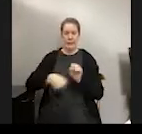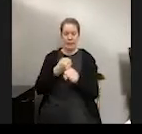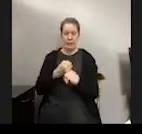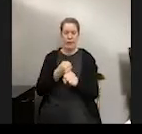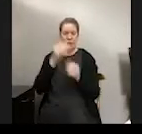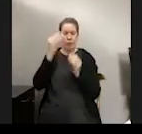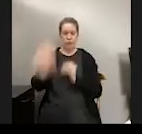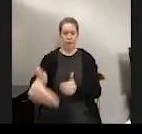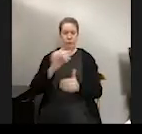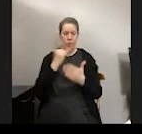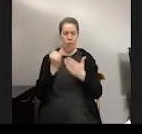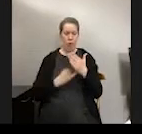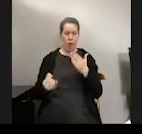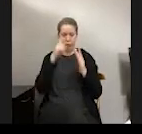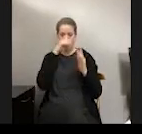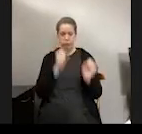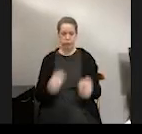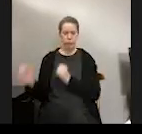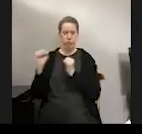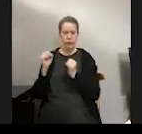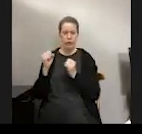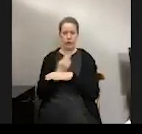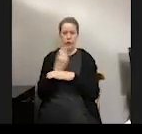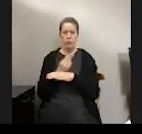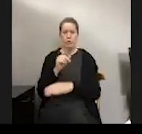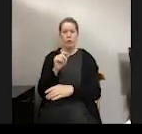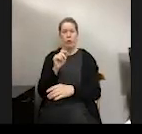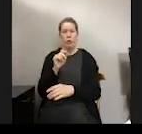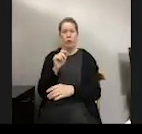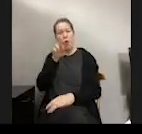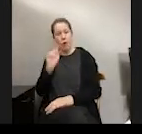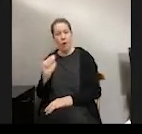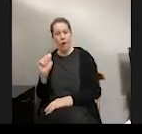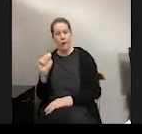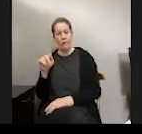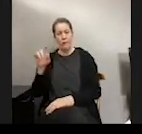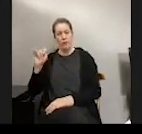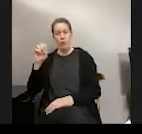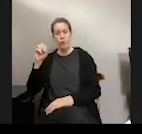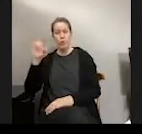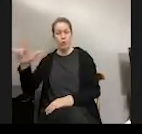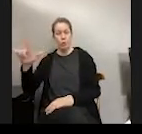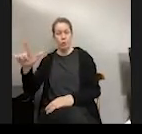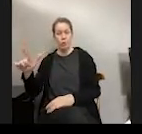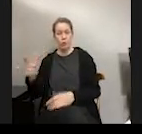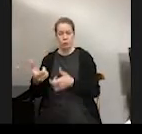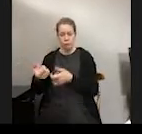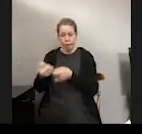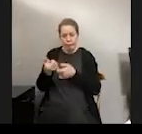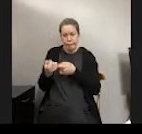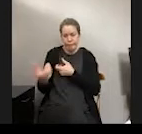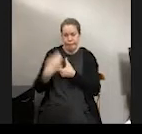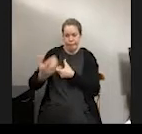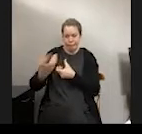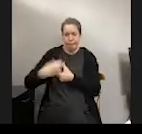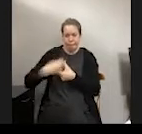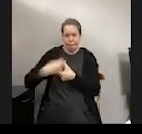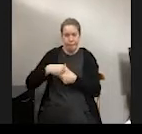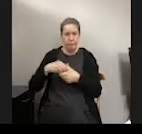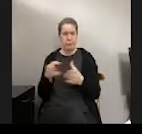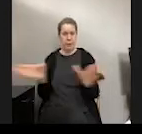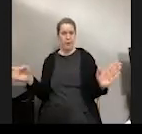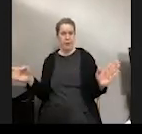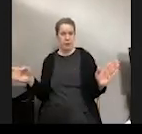ever before, using art as a tool to engage and to energize the public. Playing multiple roles over 13 years at the City of